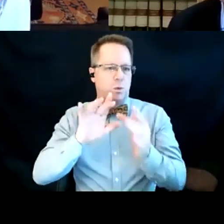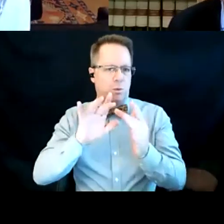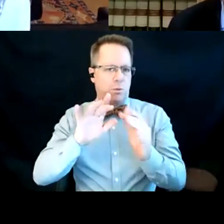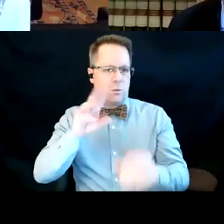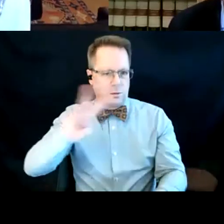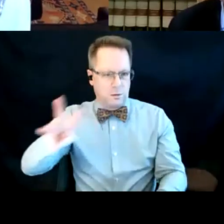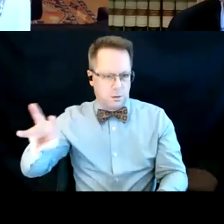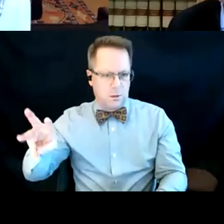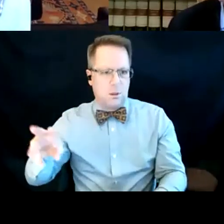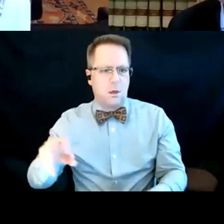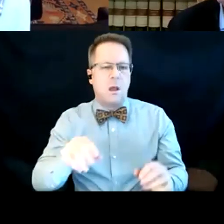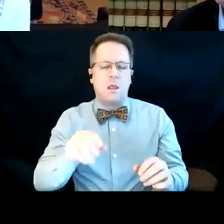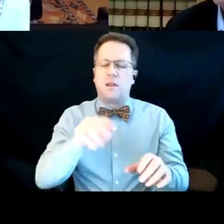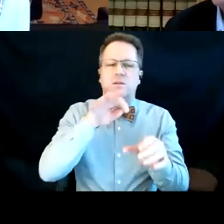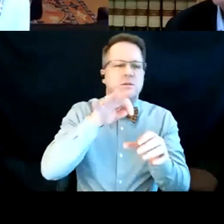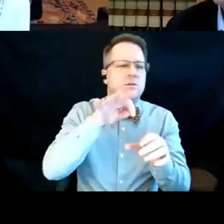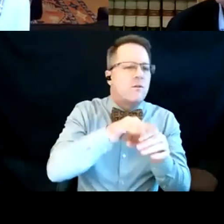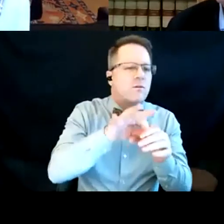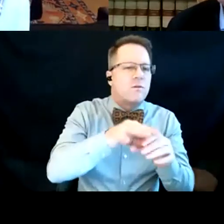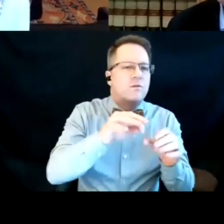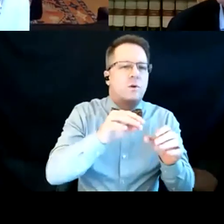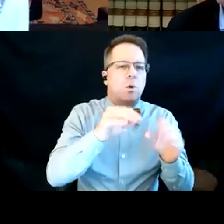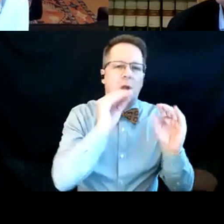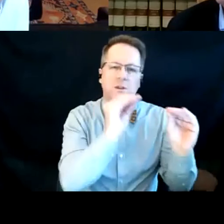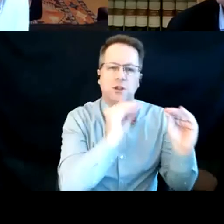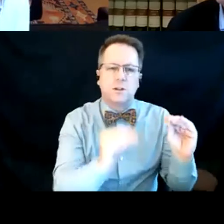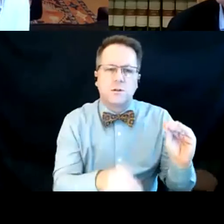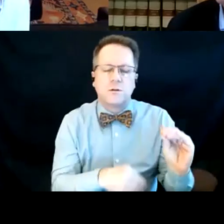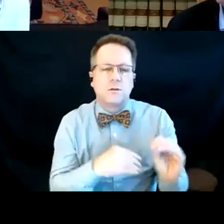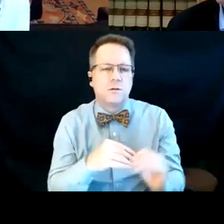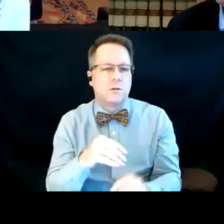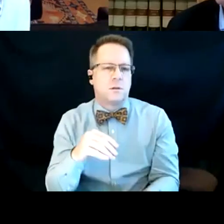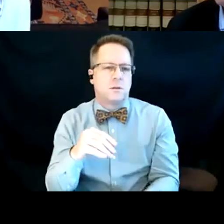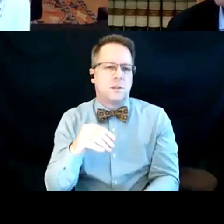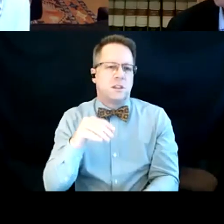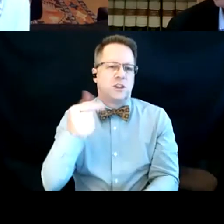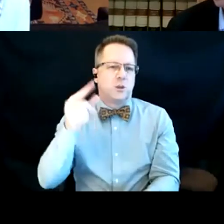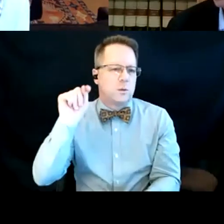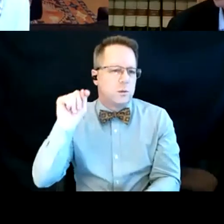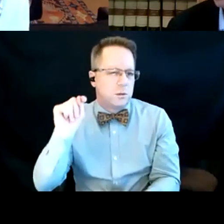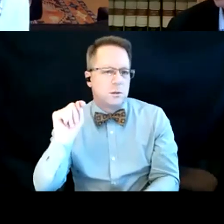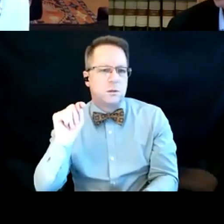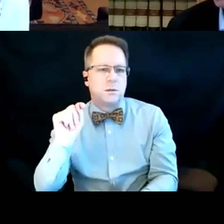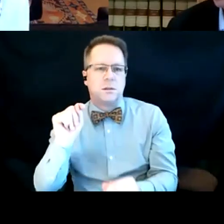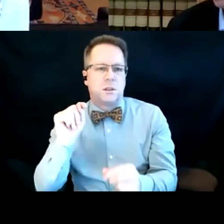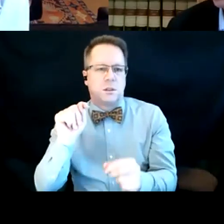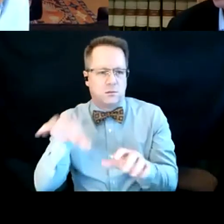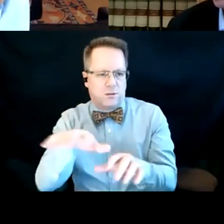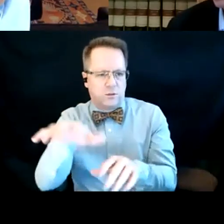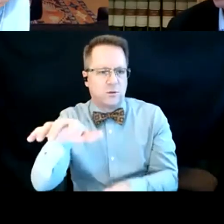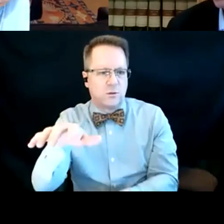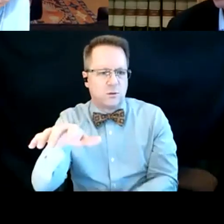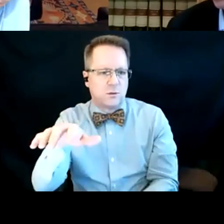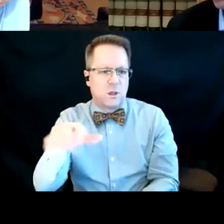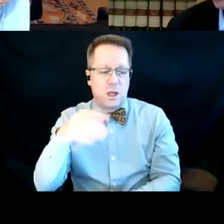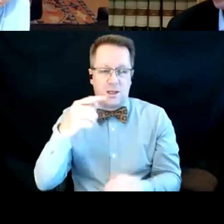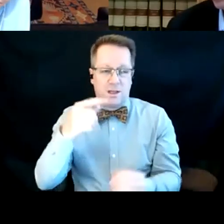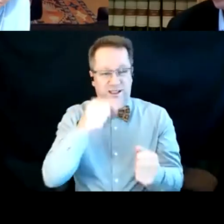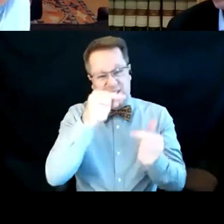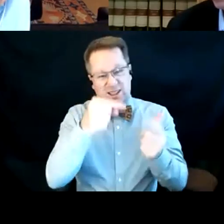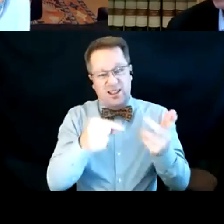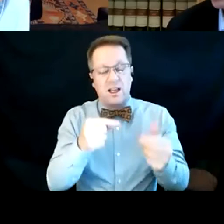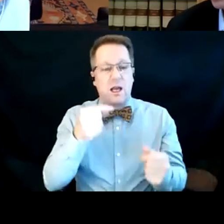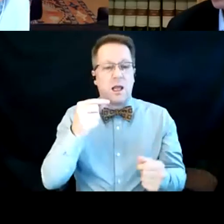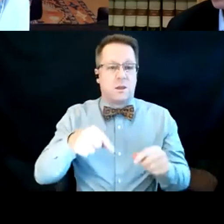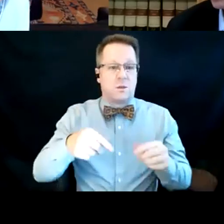on voter education and GOTV efforts all through them. I think and these days, with